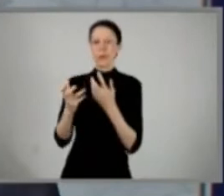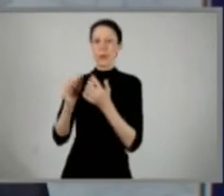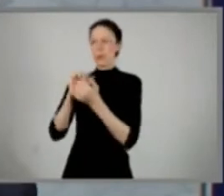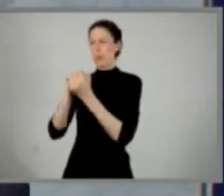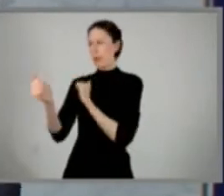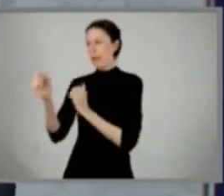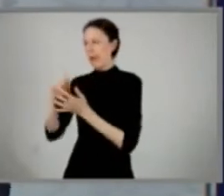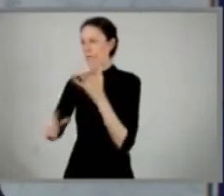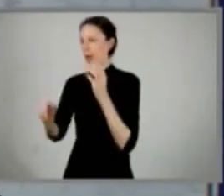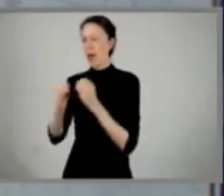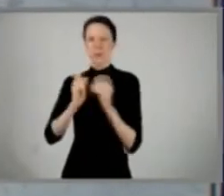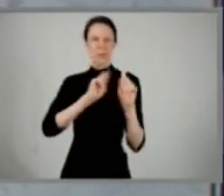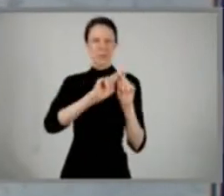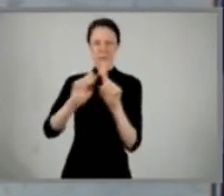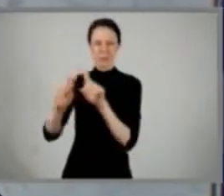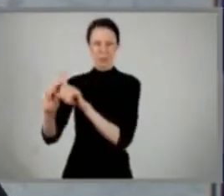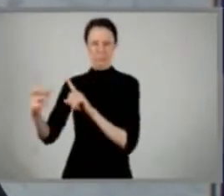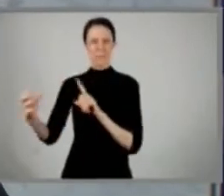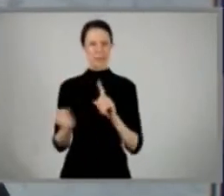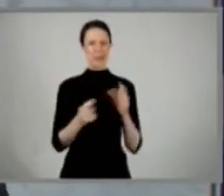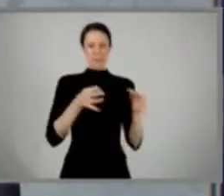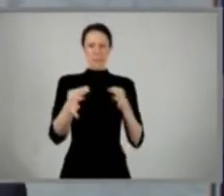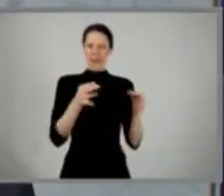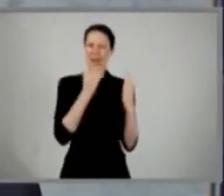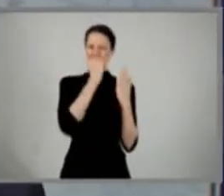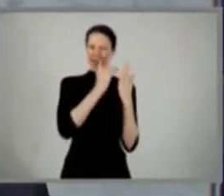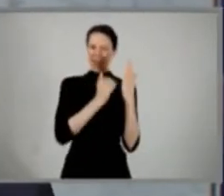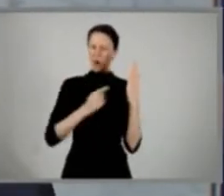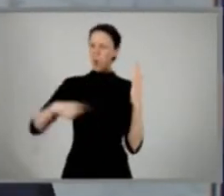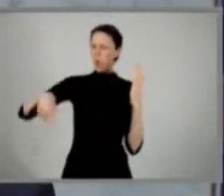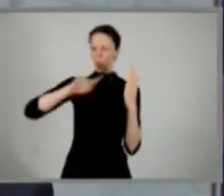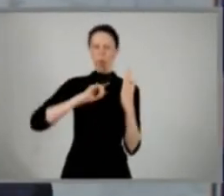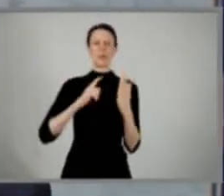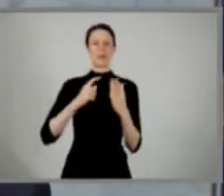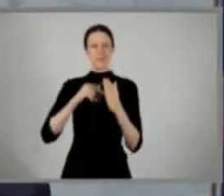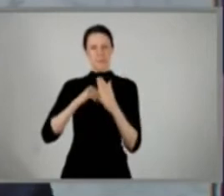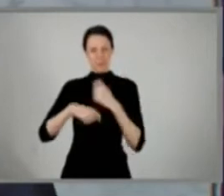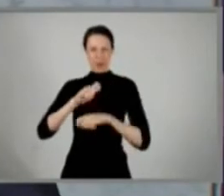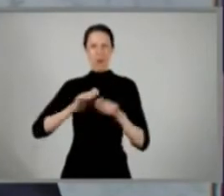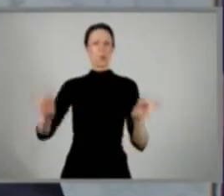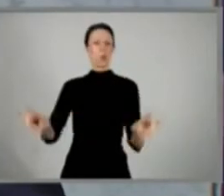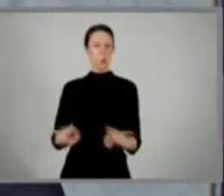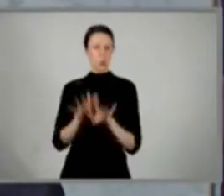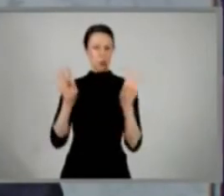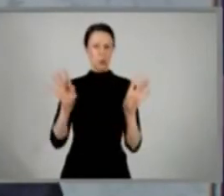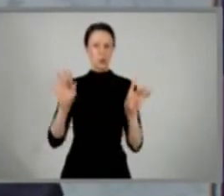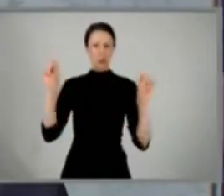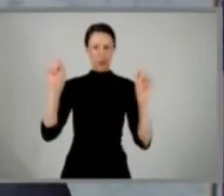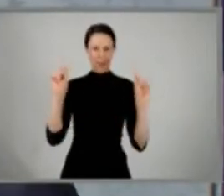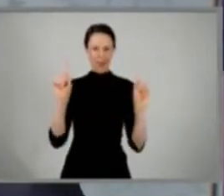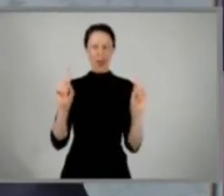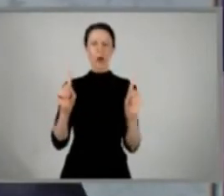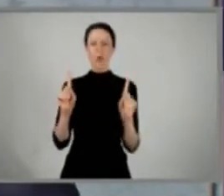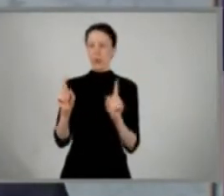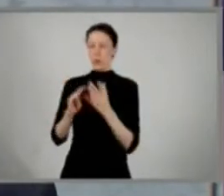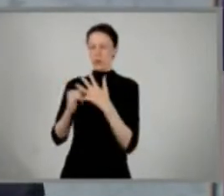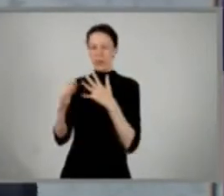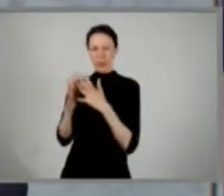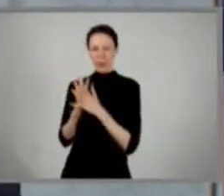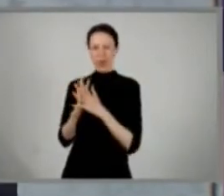these kinds of things on board and to learn from experience and know what will be effective, but they've been through that, and the